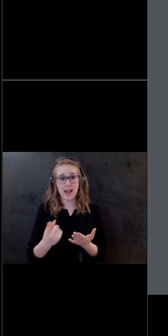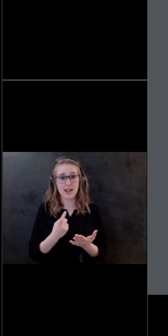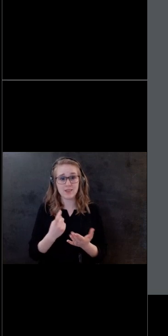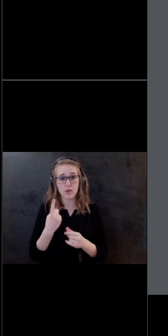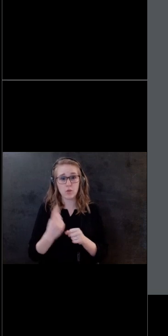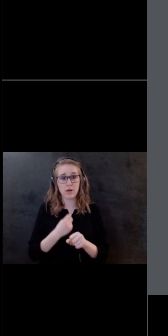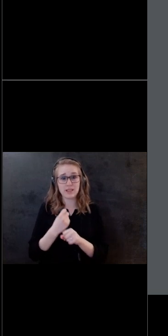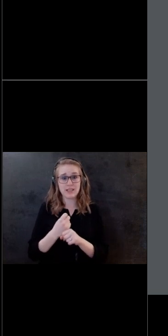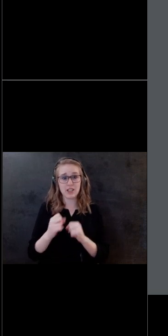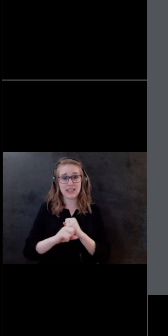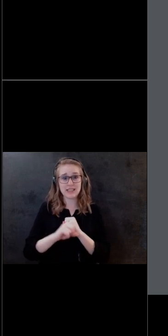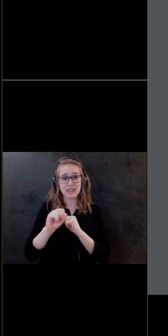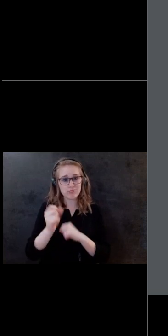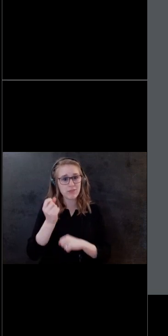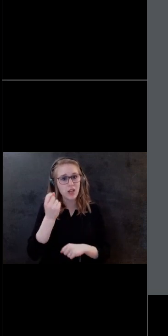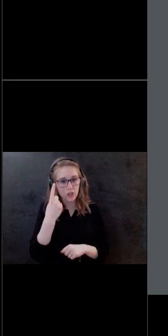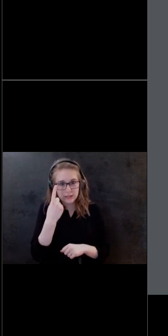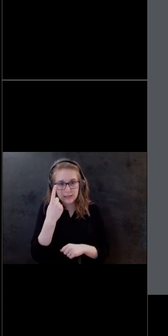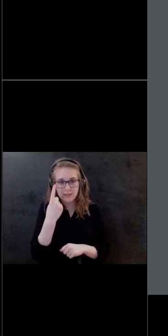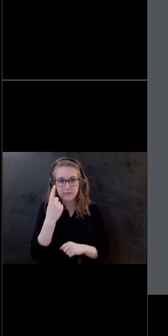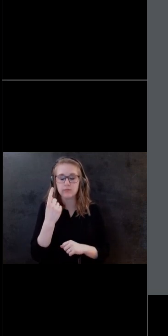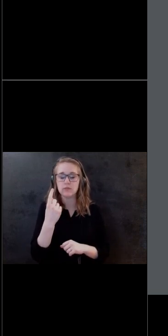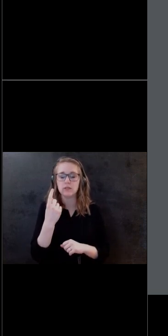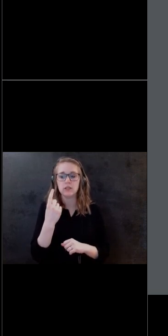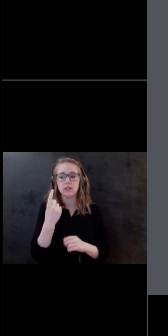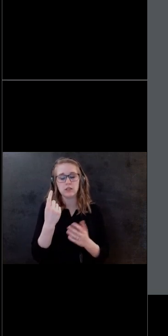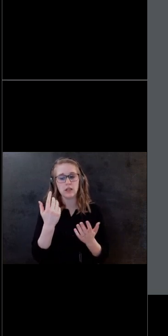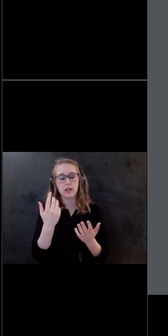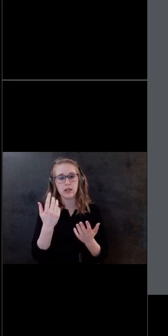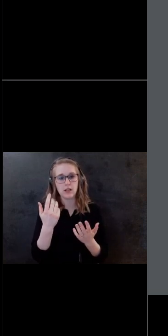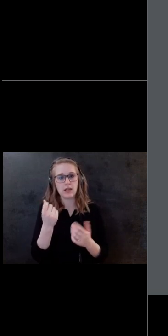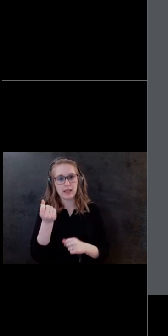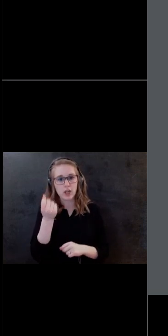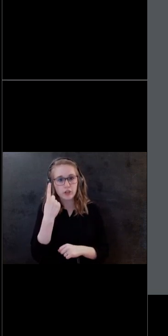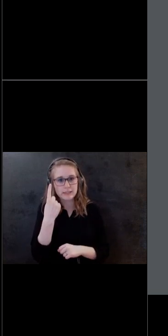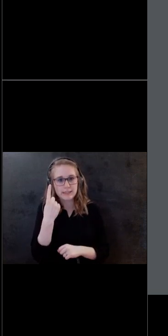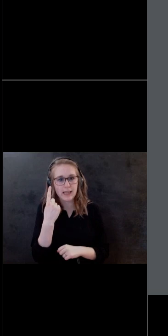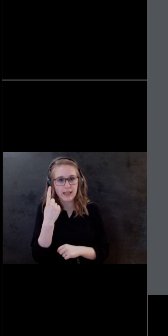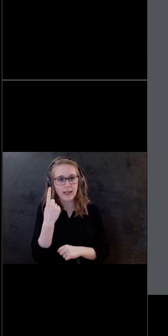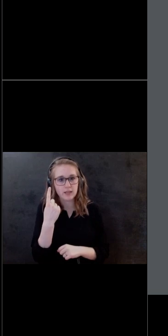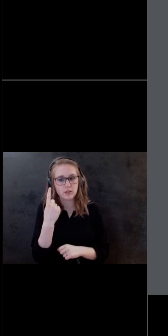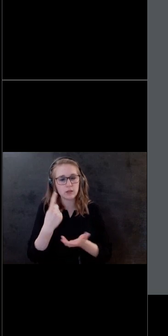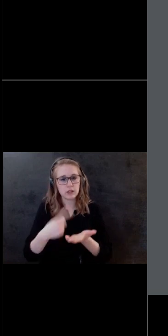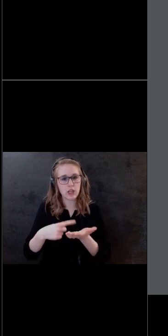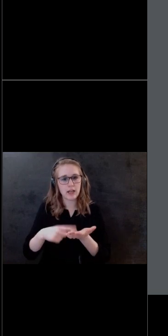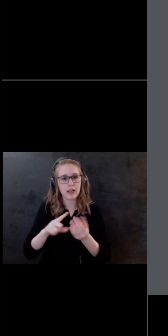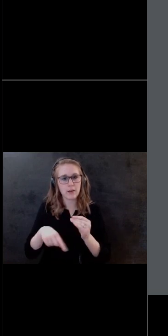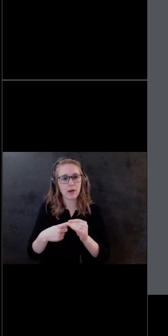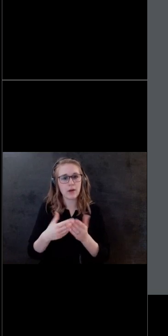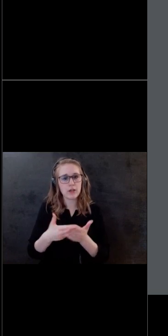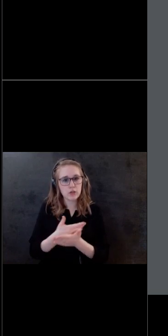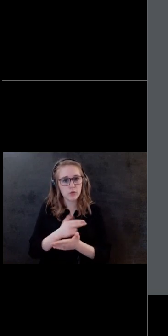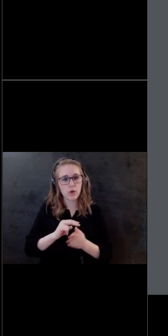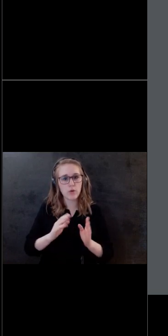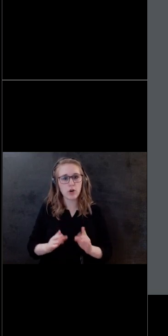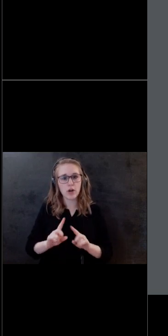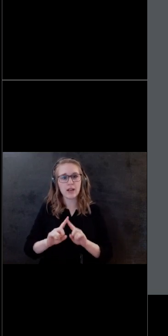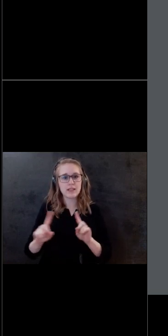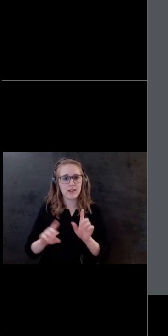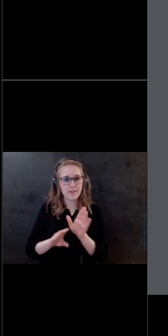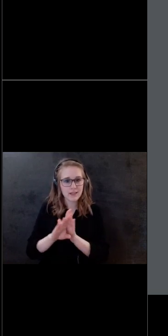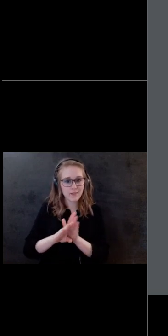extension, and I understand, and I want to, you know, I understand we're talking about a new owner, a different